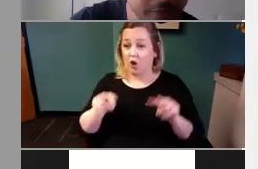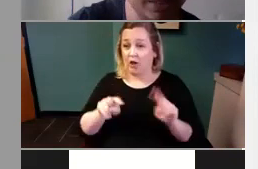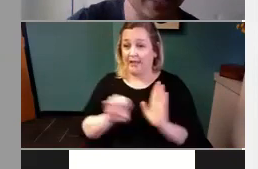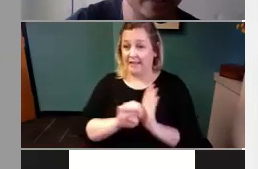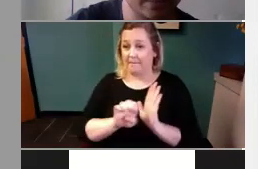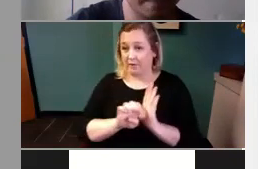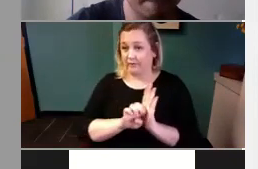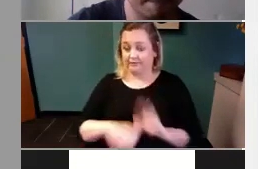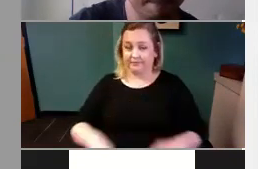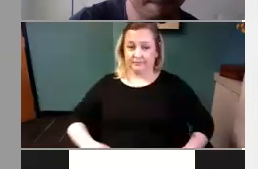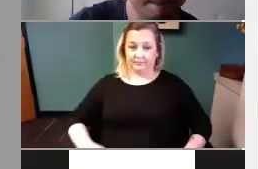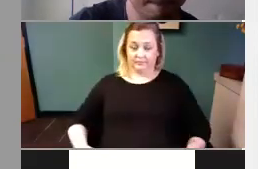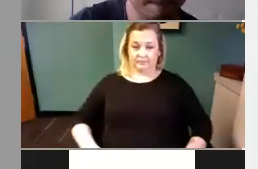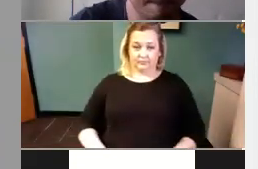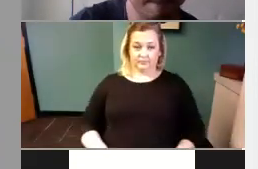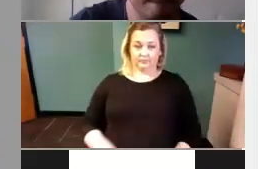for a DFS.